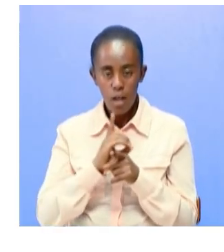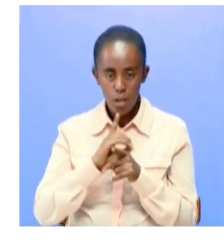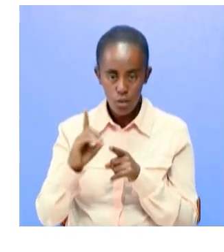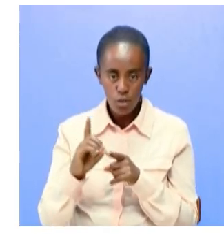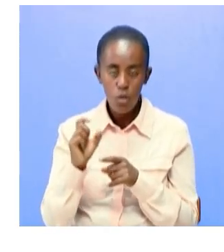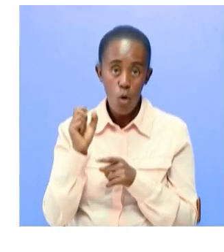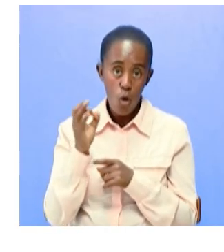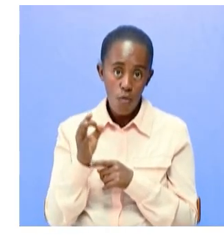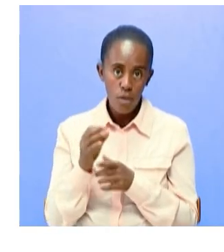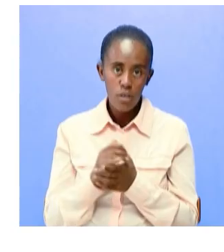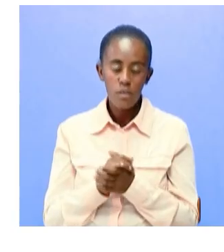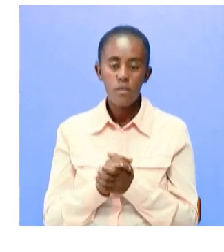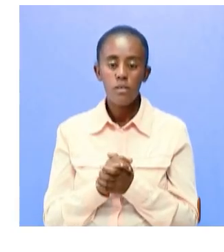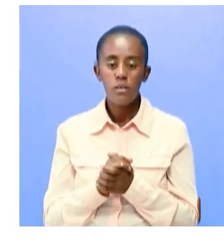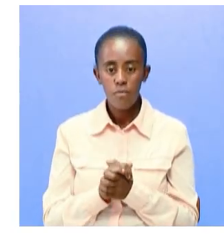of